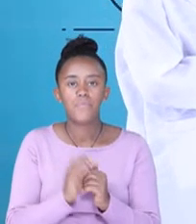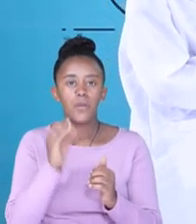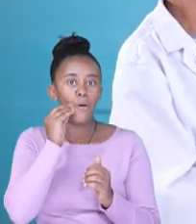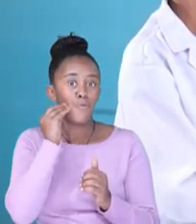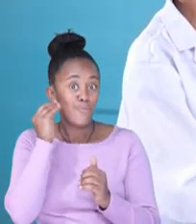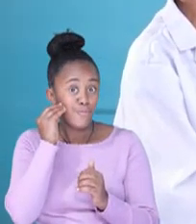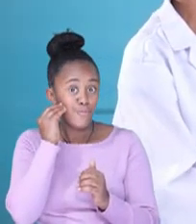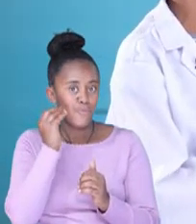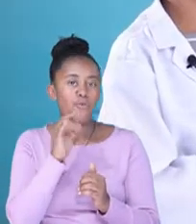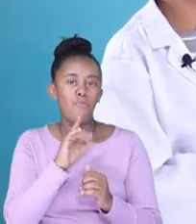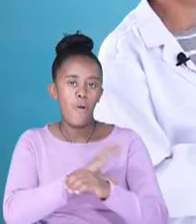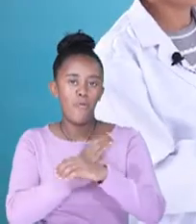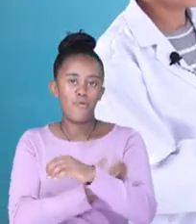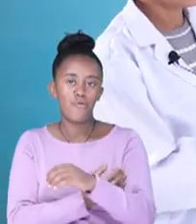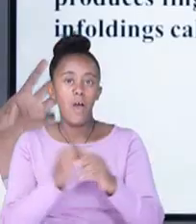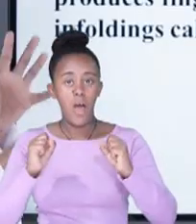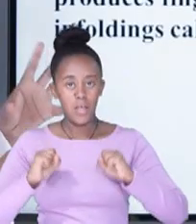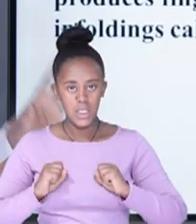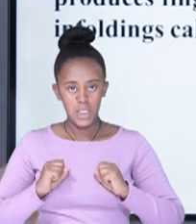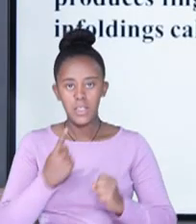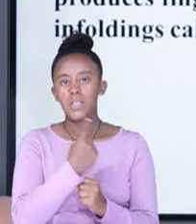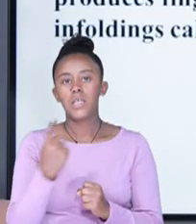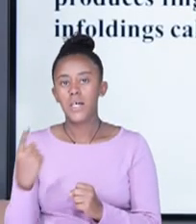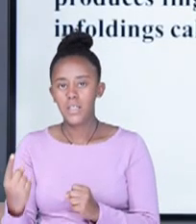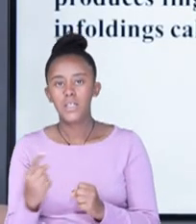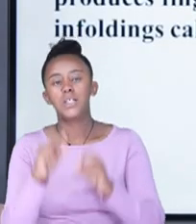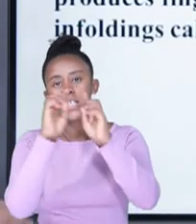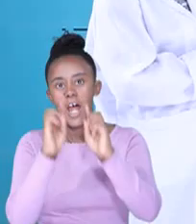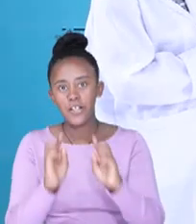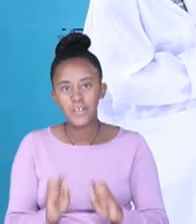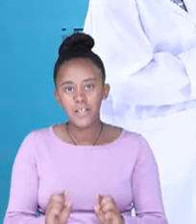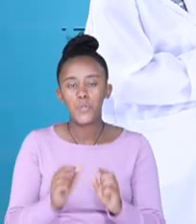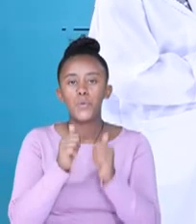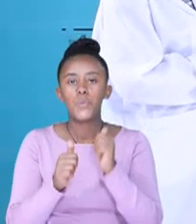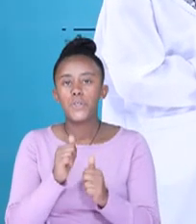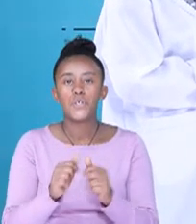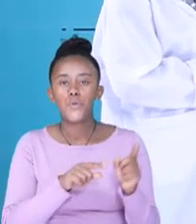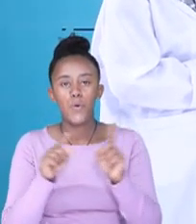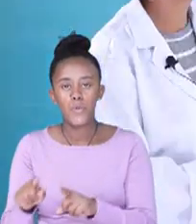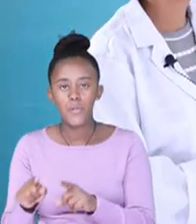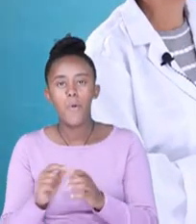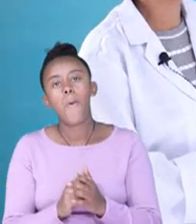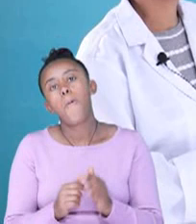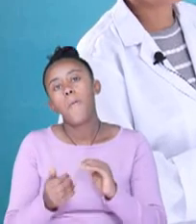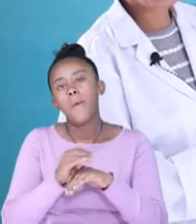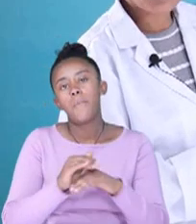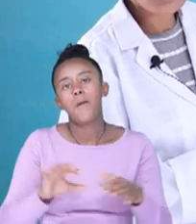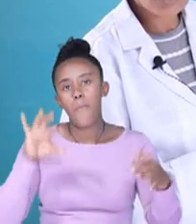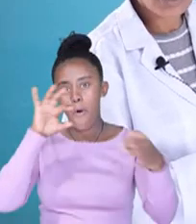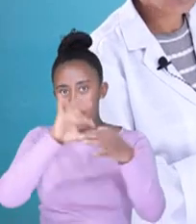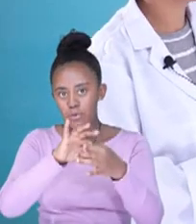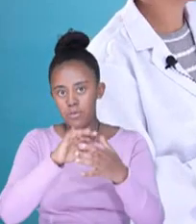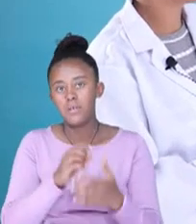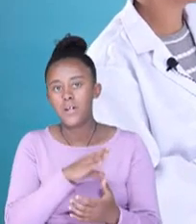cell or the mitochondria has such a structure, which is also membrane bounded, and the